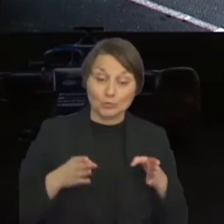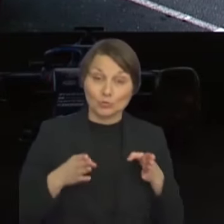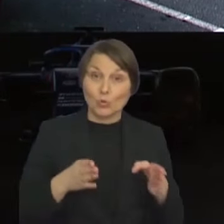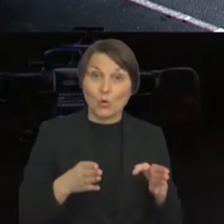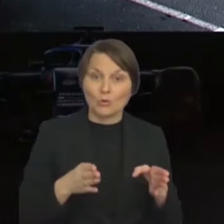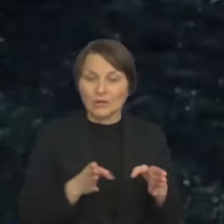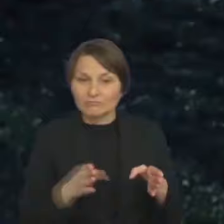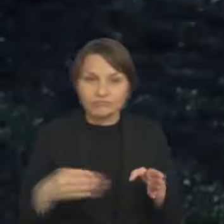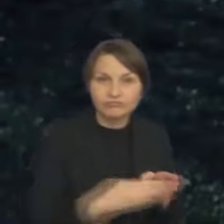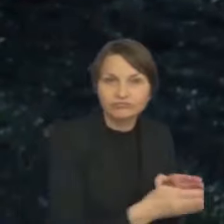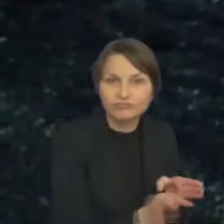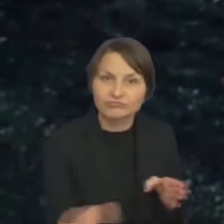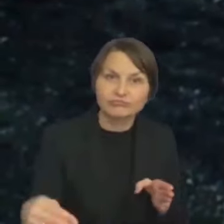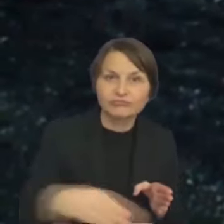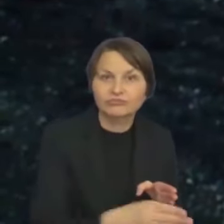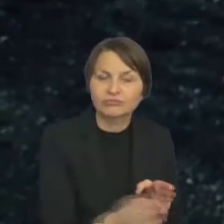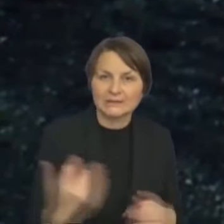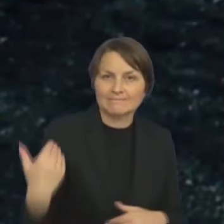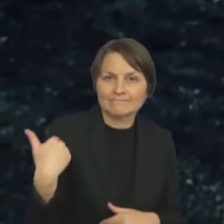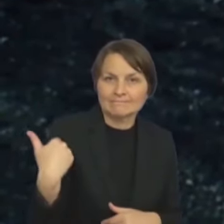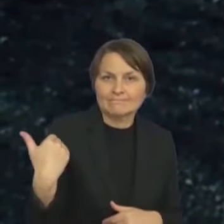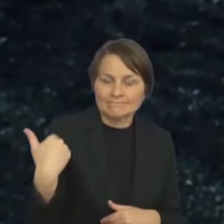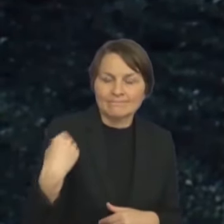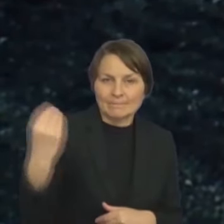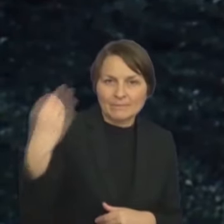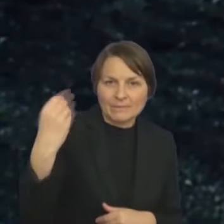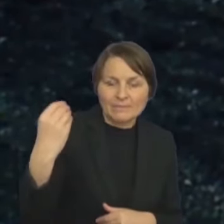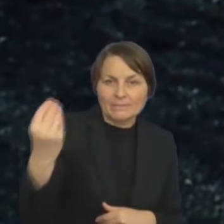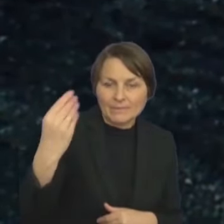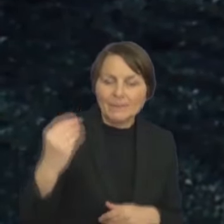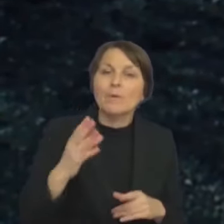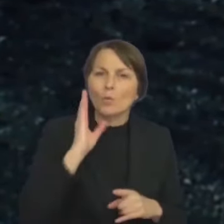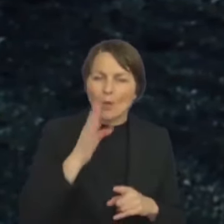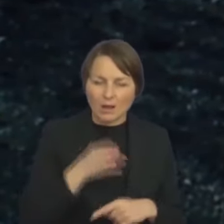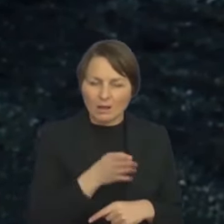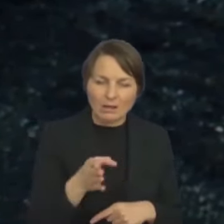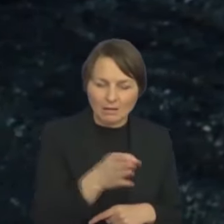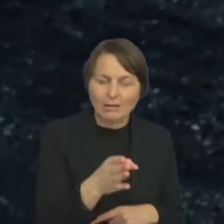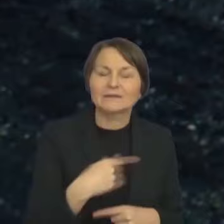or turns on the road that are statistically more